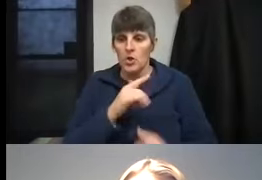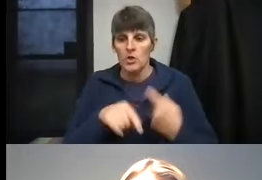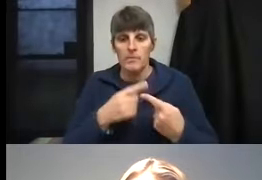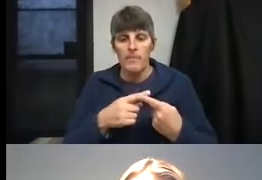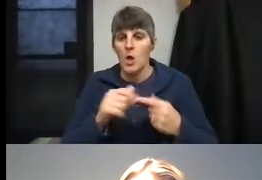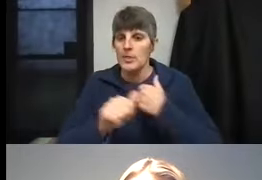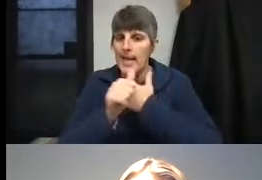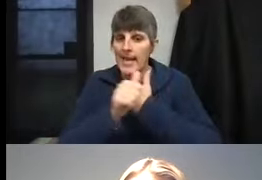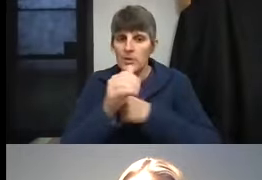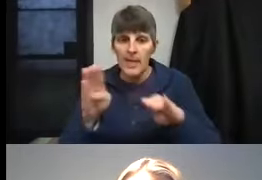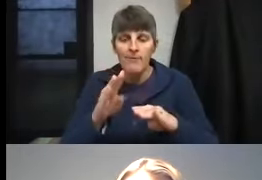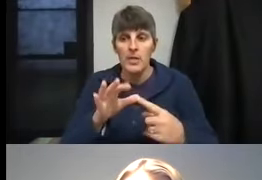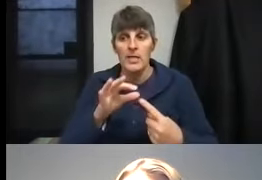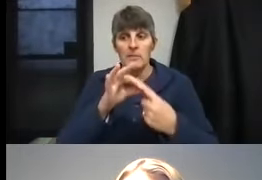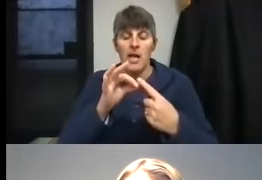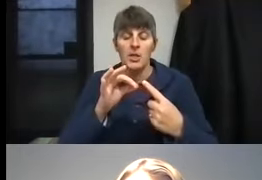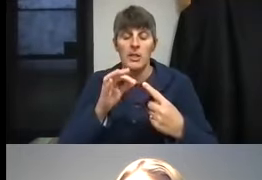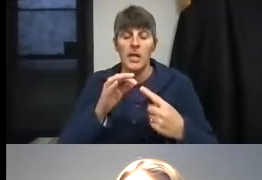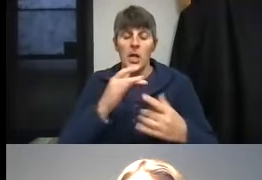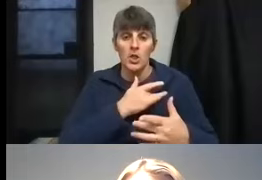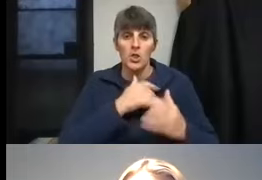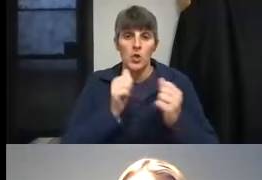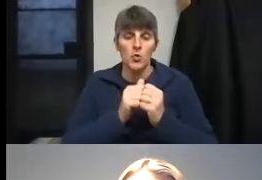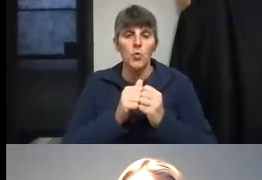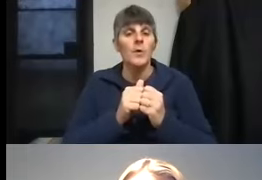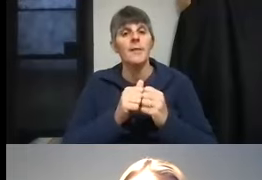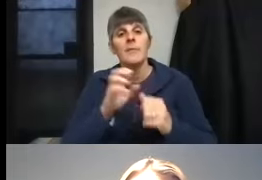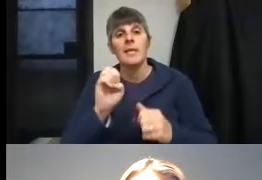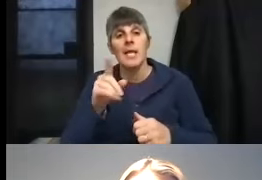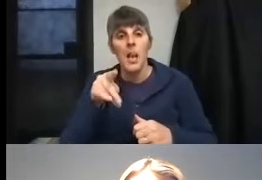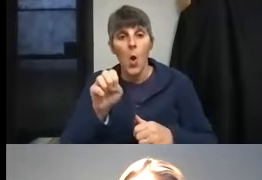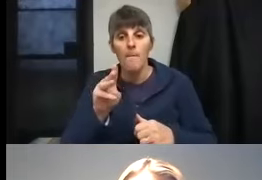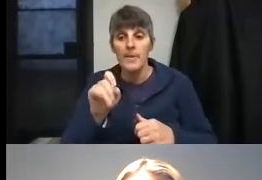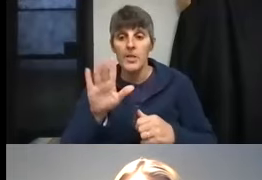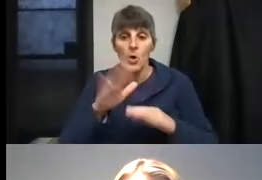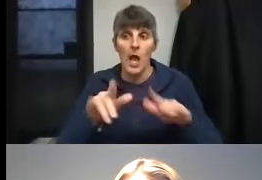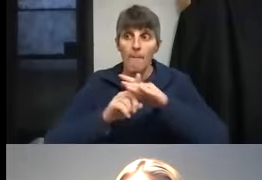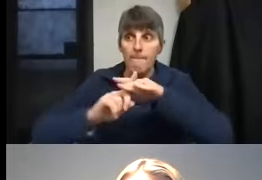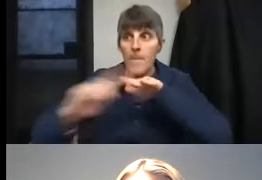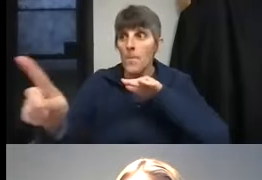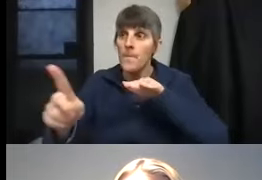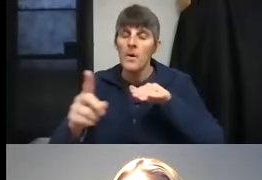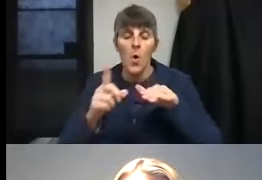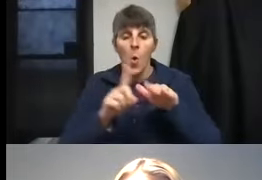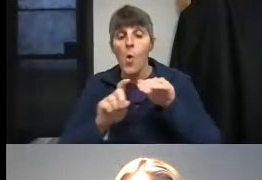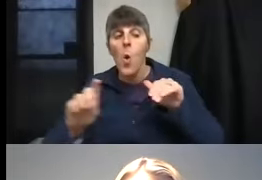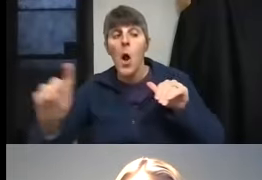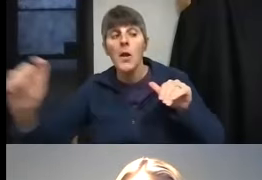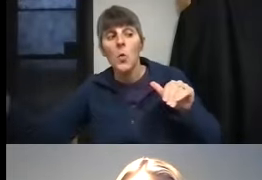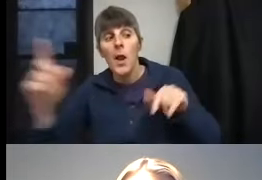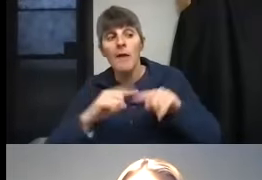with dangerous behaviors, especially concerns with elopement or your child running or wandering away from teachers